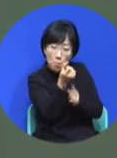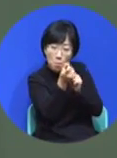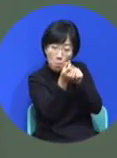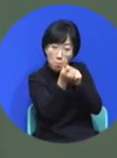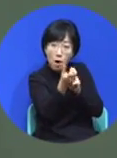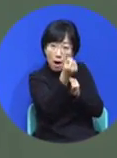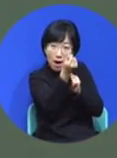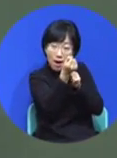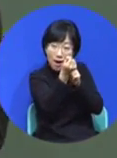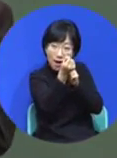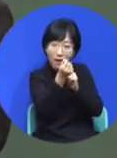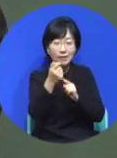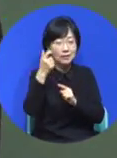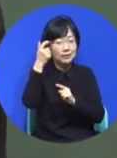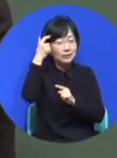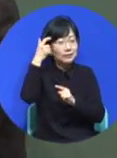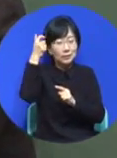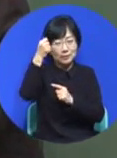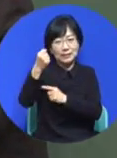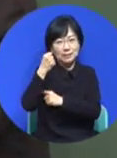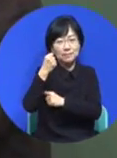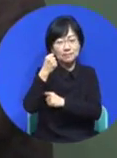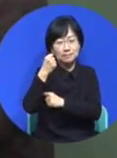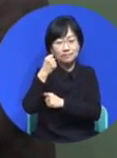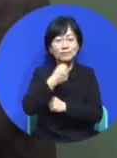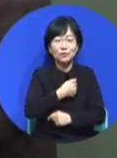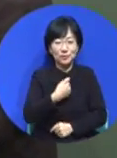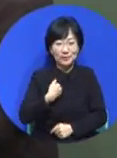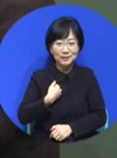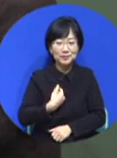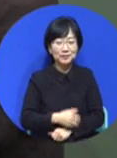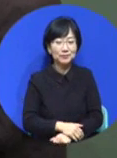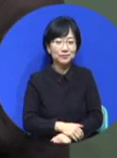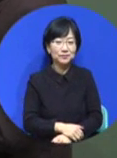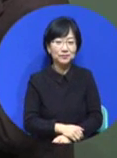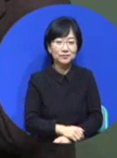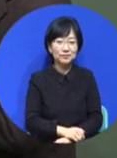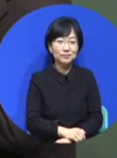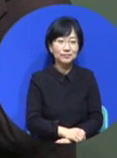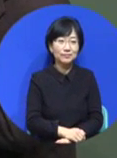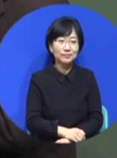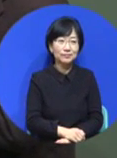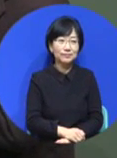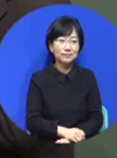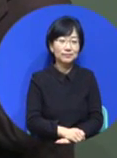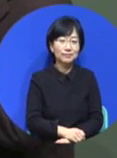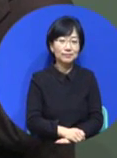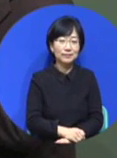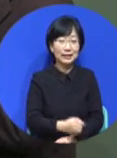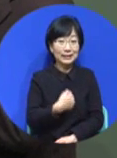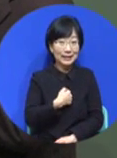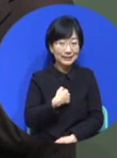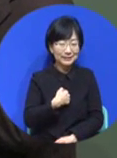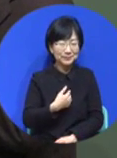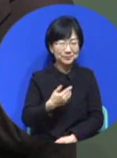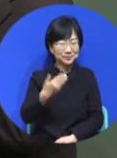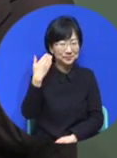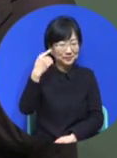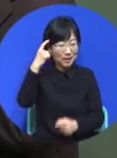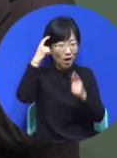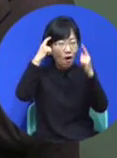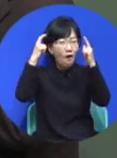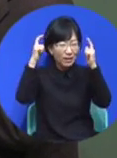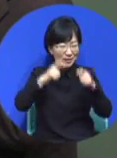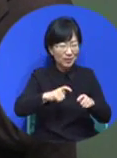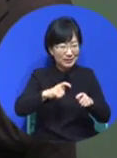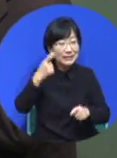Our faith is weak, but if we can have just a little bit of faith, then spiritually you can receive great answers. Even though I may be